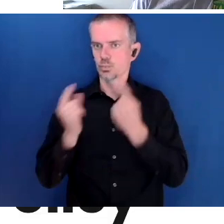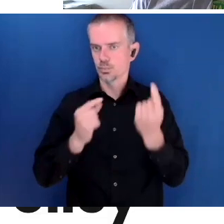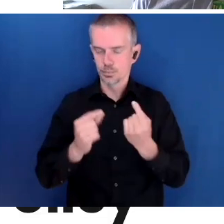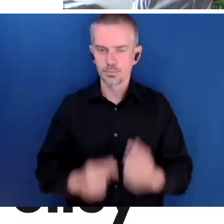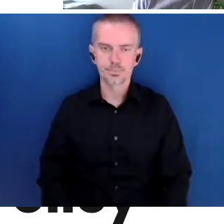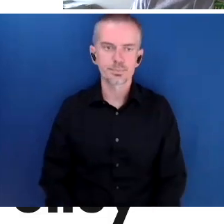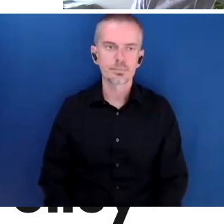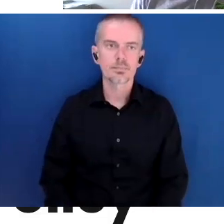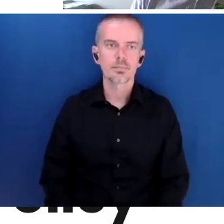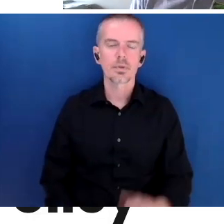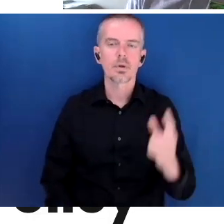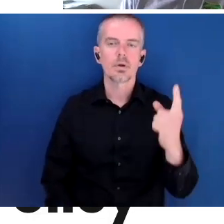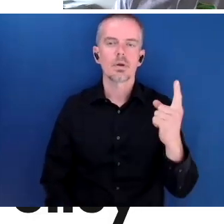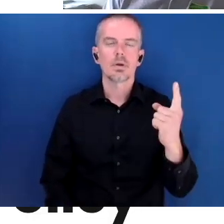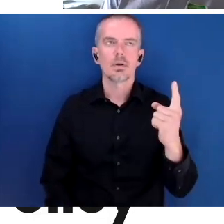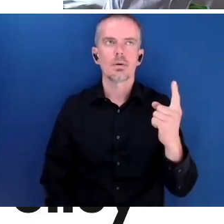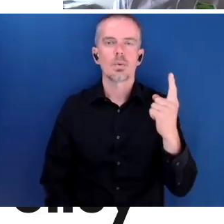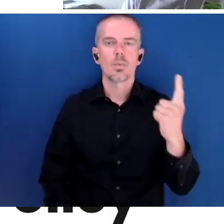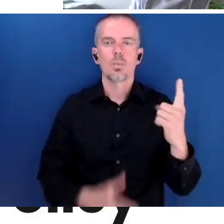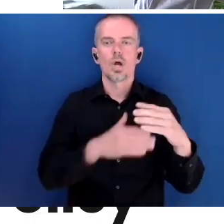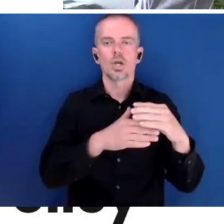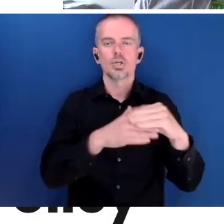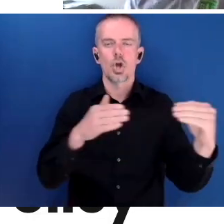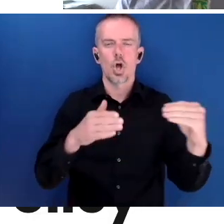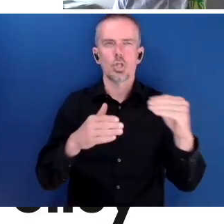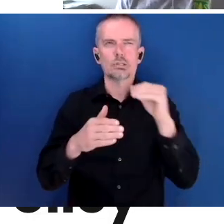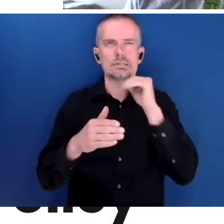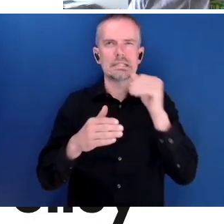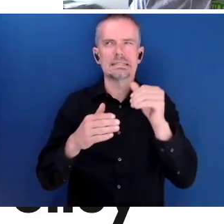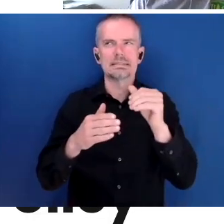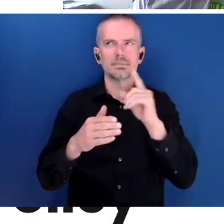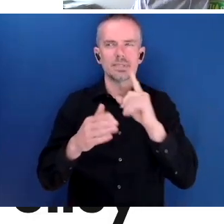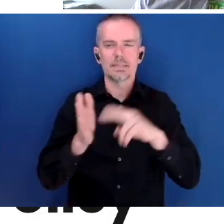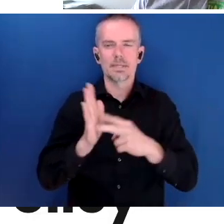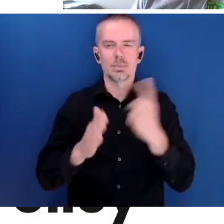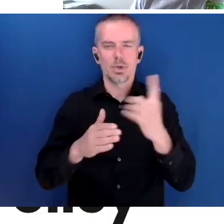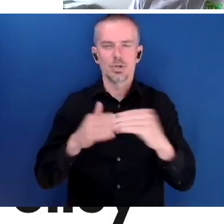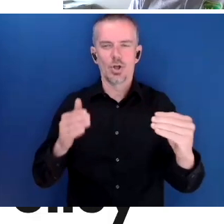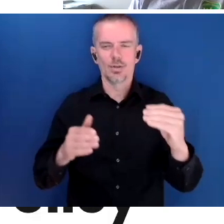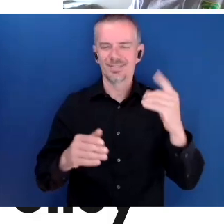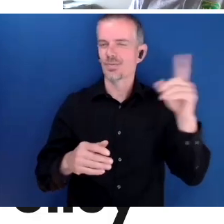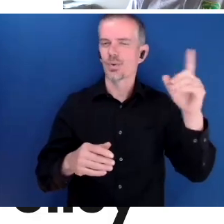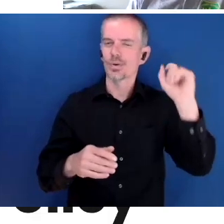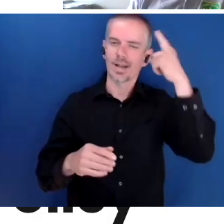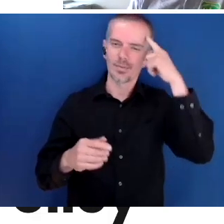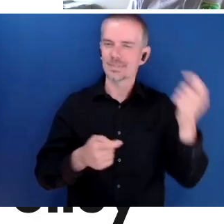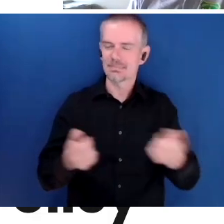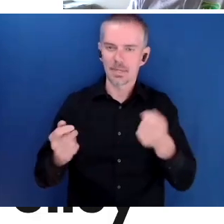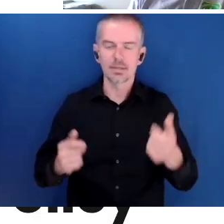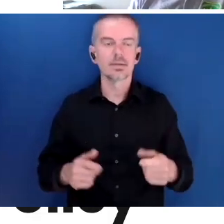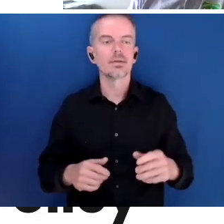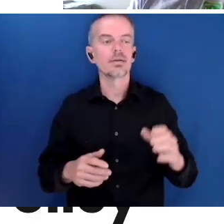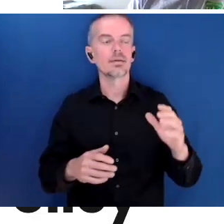a dollar is not a dollar when you're talking about federal government spending. So funding that Congress gives us has to be spent on